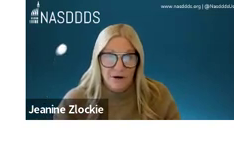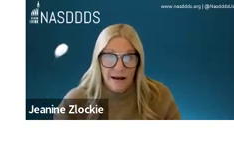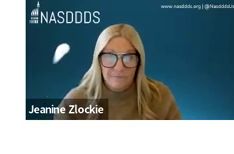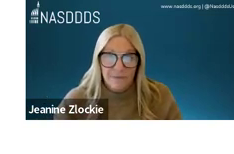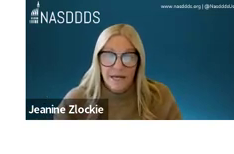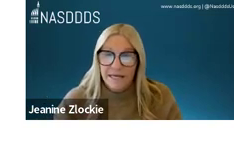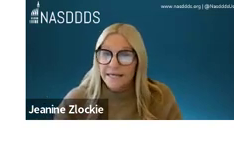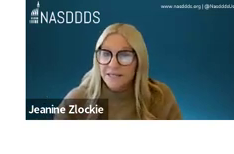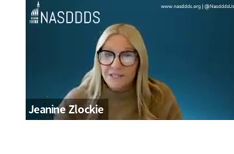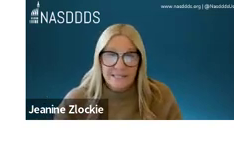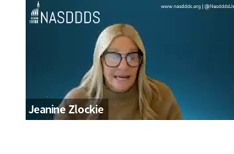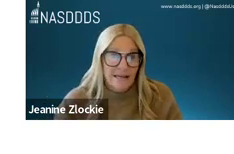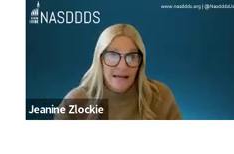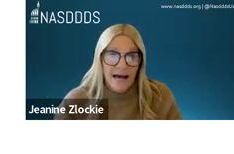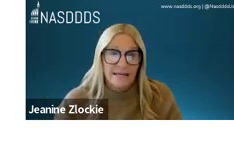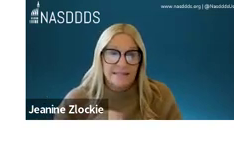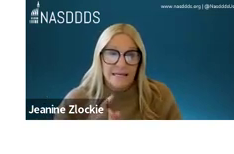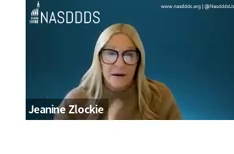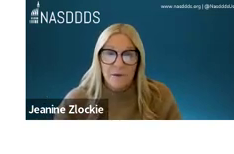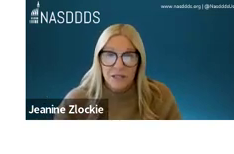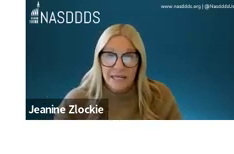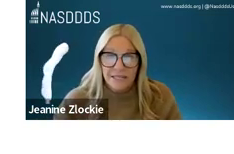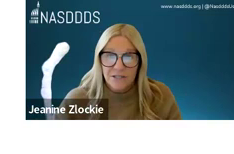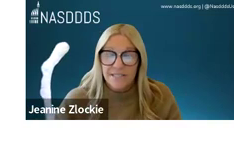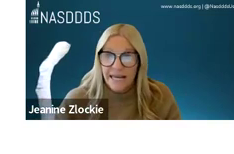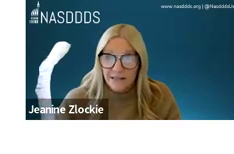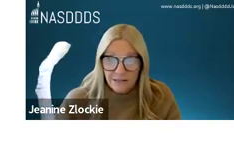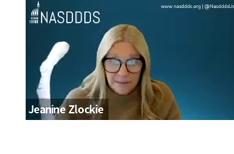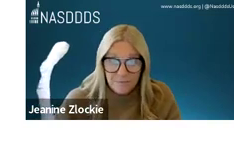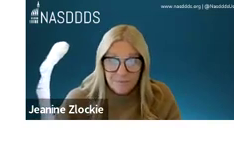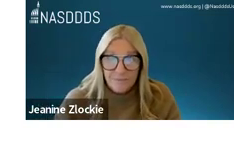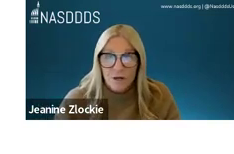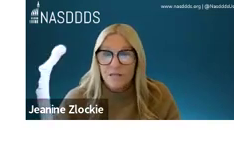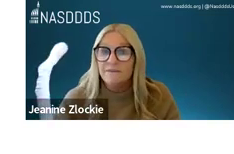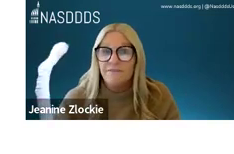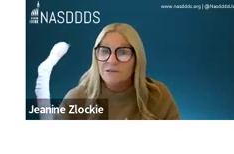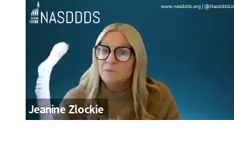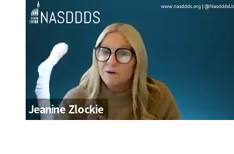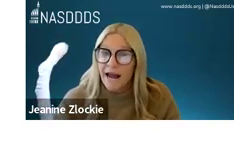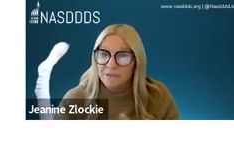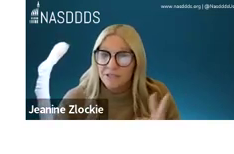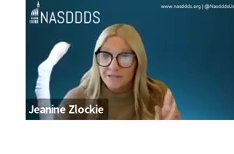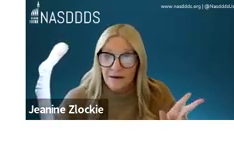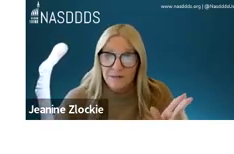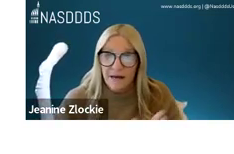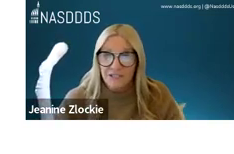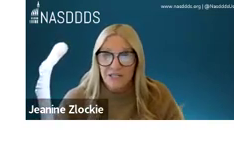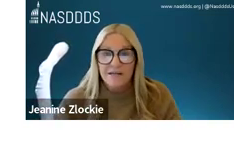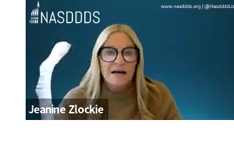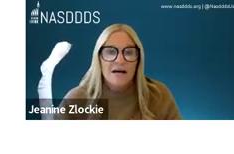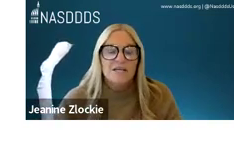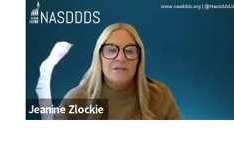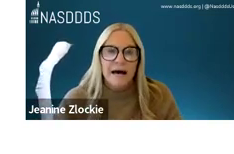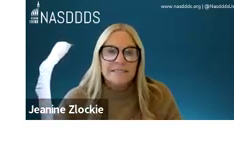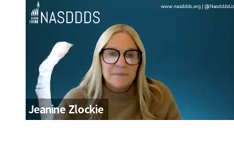Medicaid program. Each state has the ability to tailor it within federal parameters that we